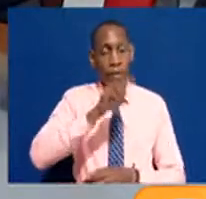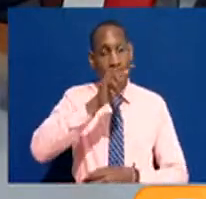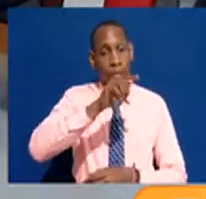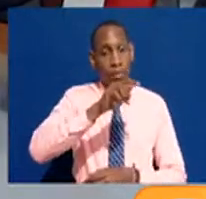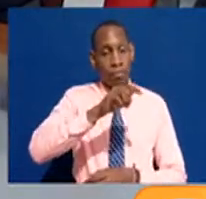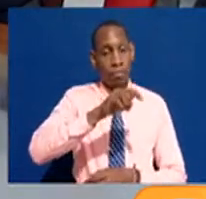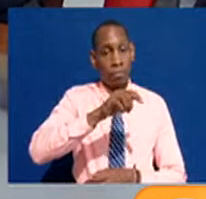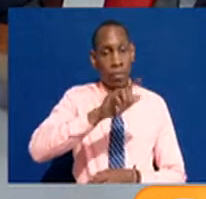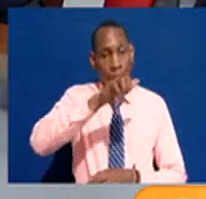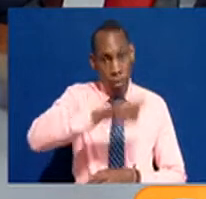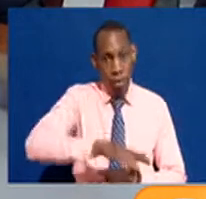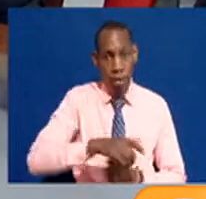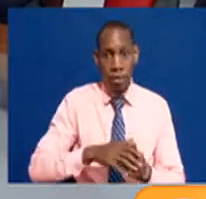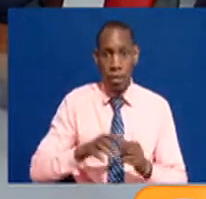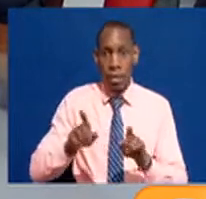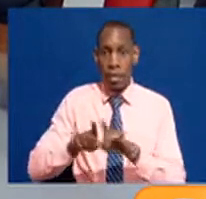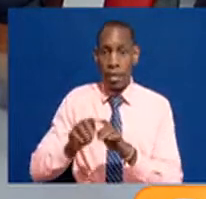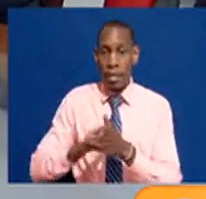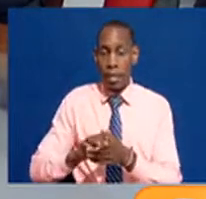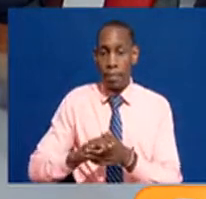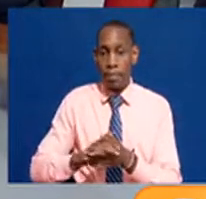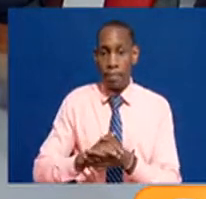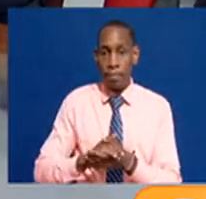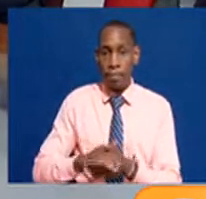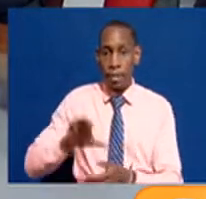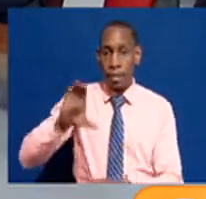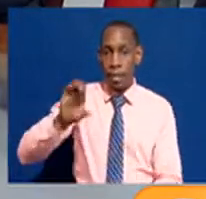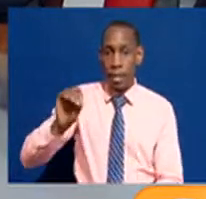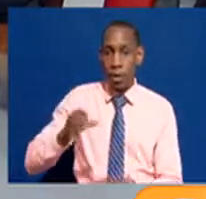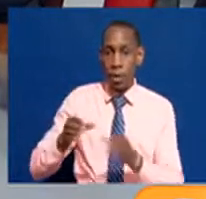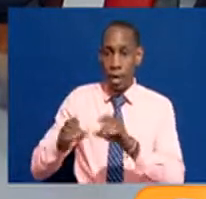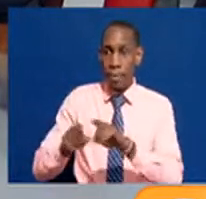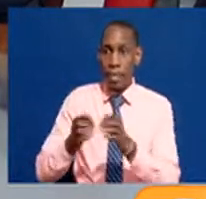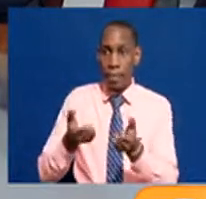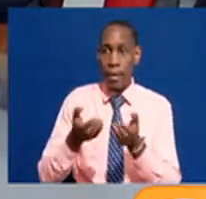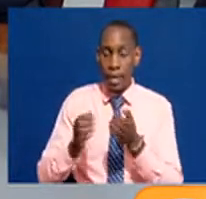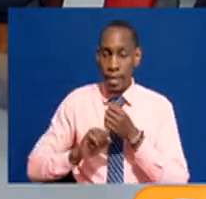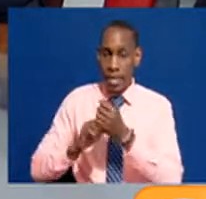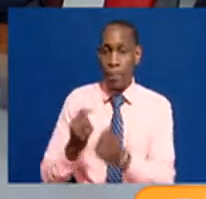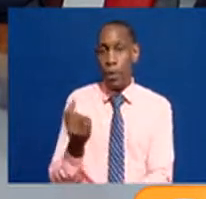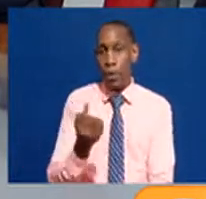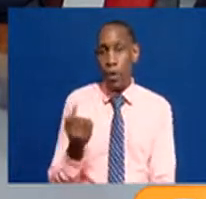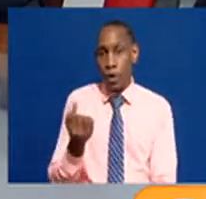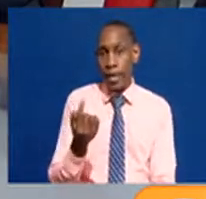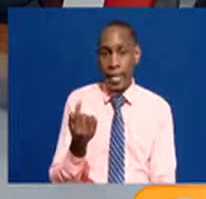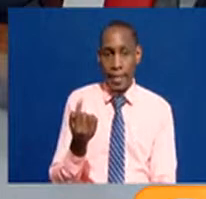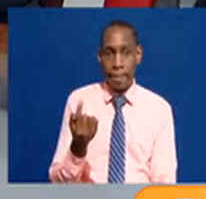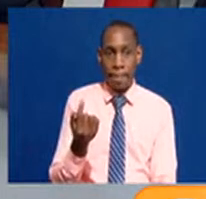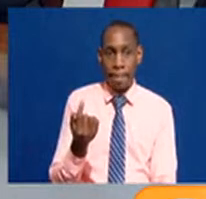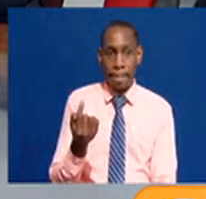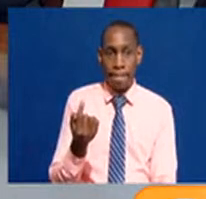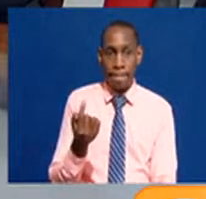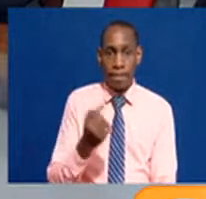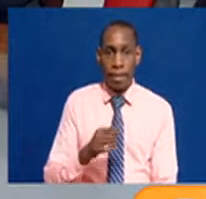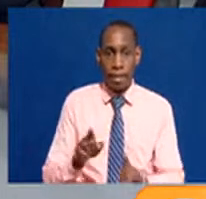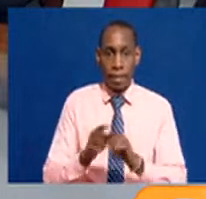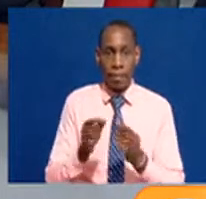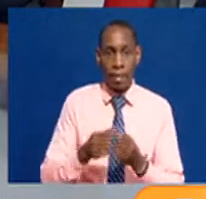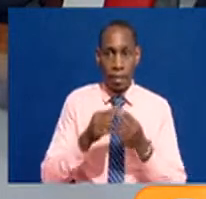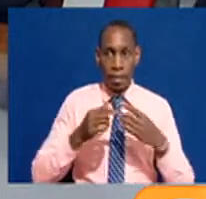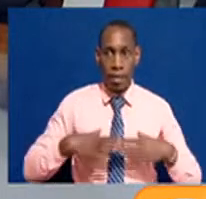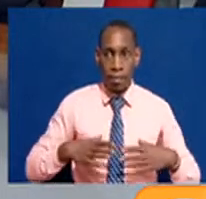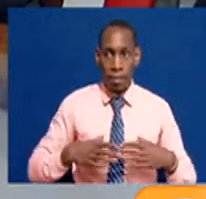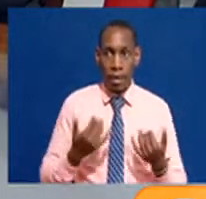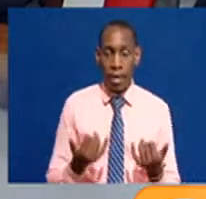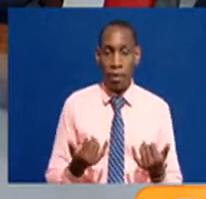Let him get the price down. And a CEO of a country or our company just requires that support of everyone. And especially those people